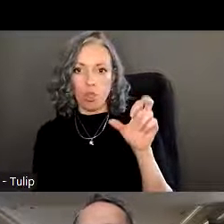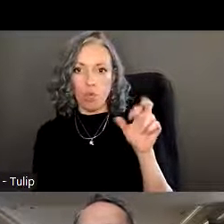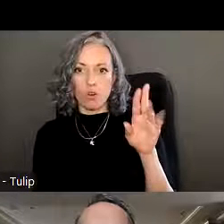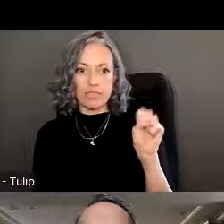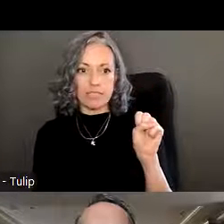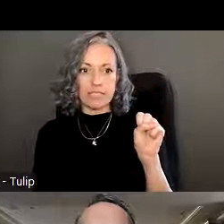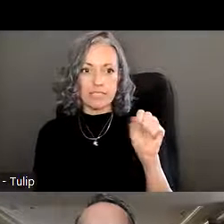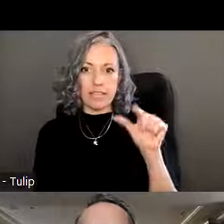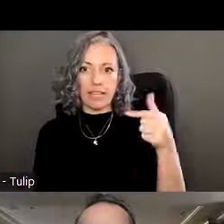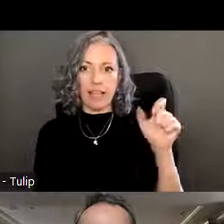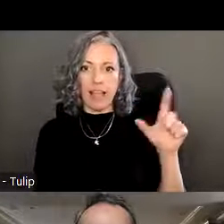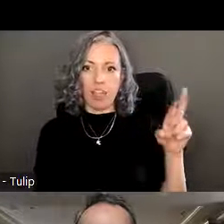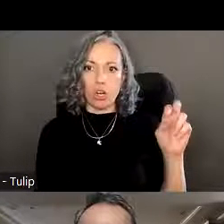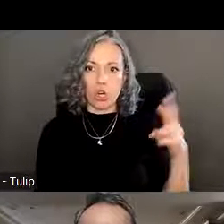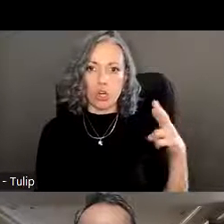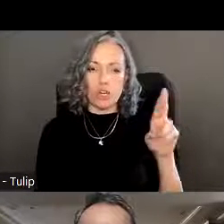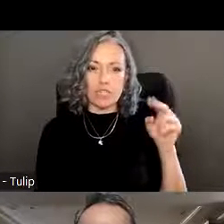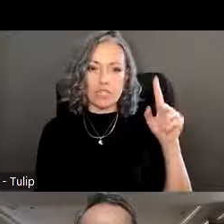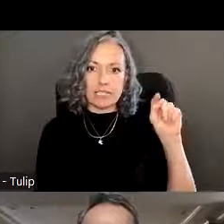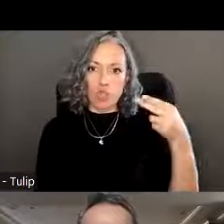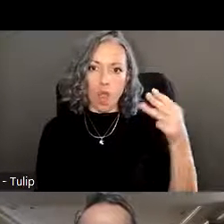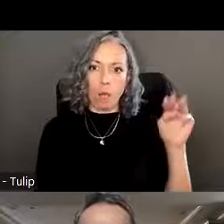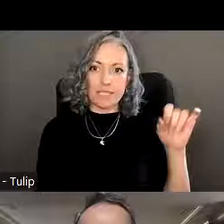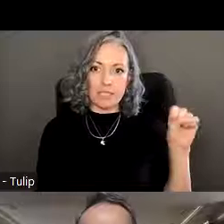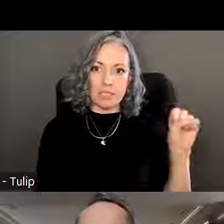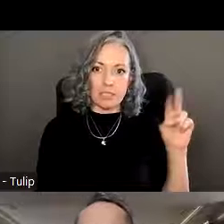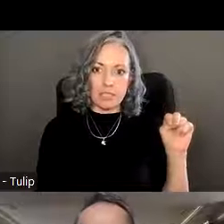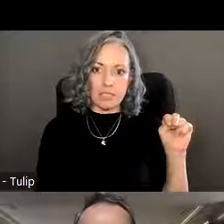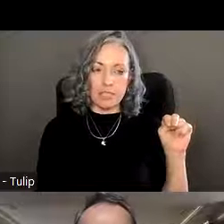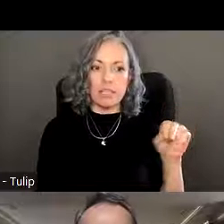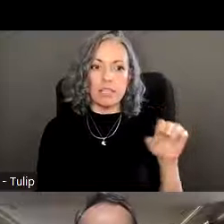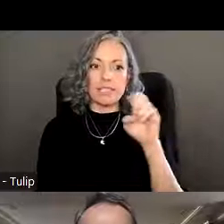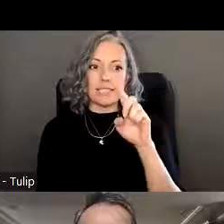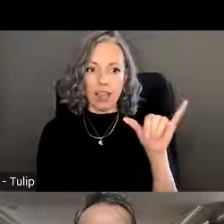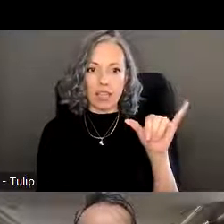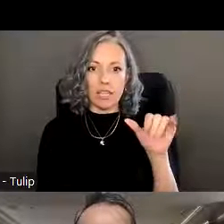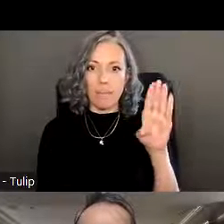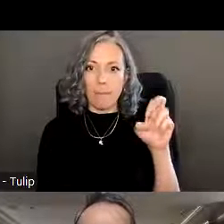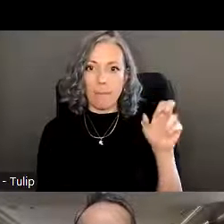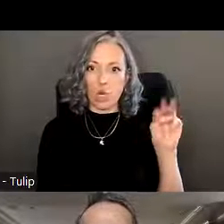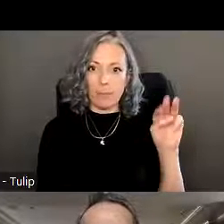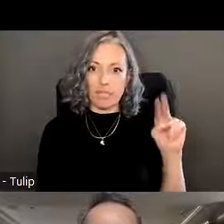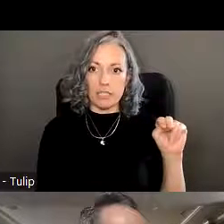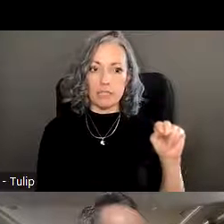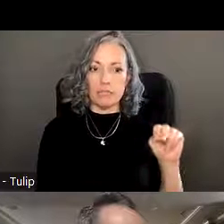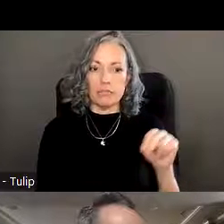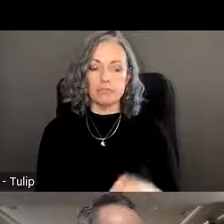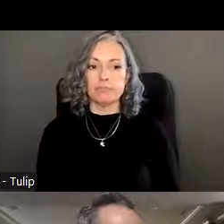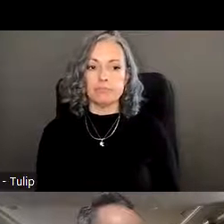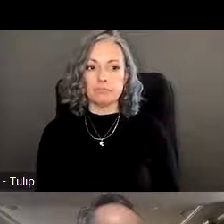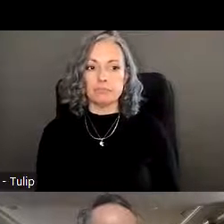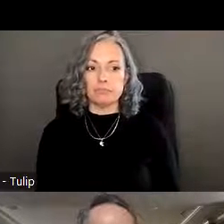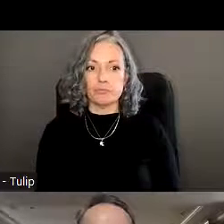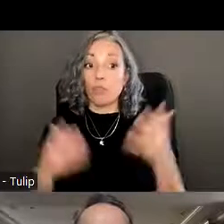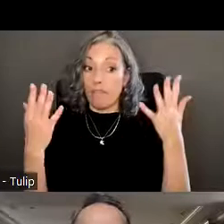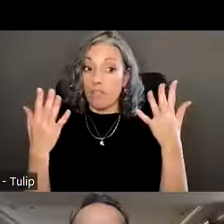Thompson. Yes, hi, I'm here. Sally Berkman. Good morning. All right, that